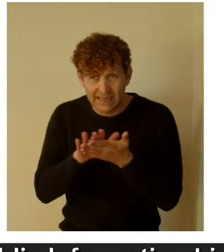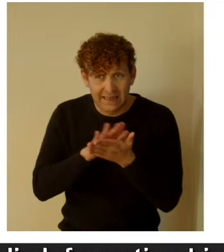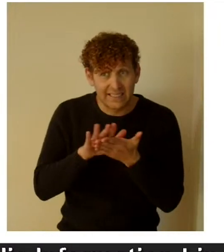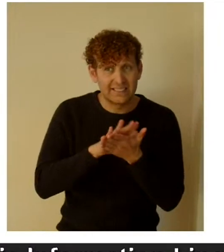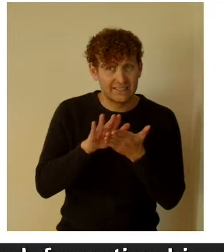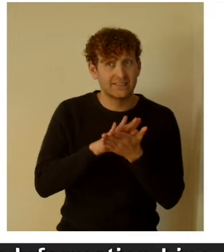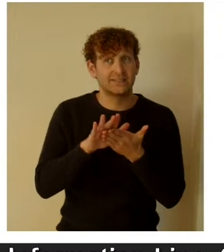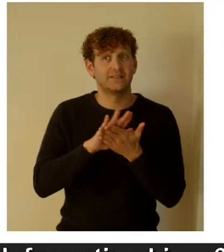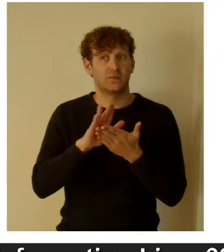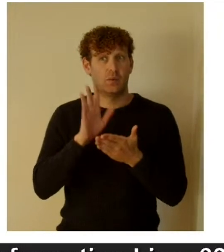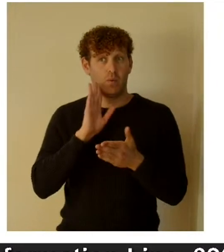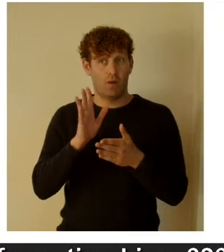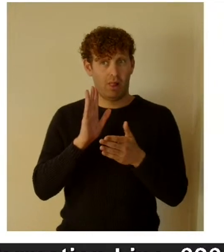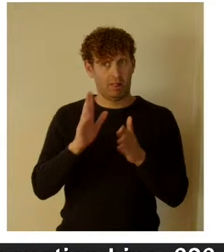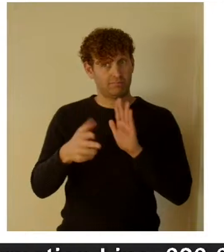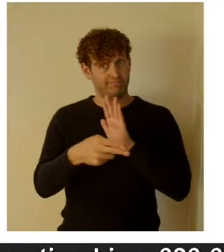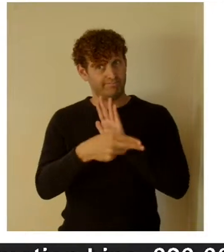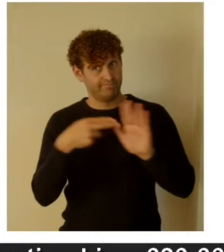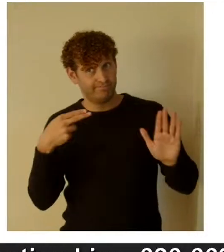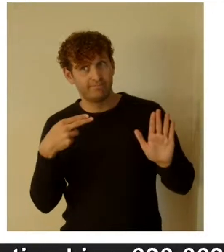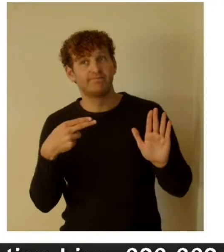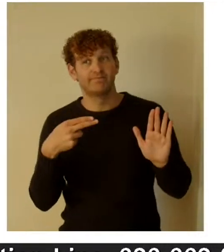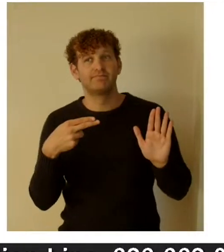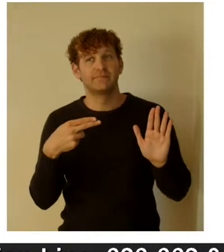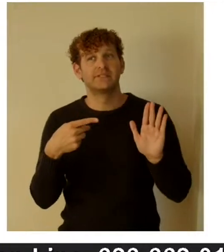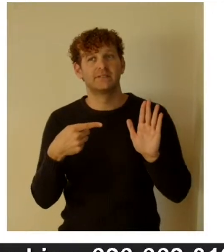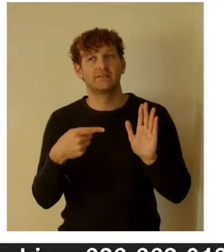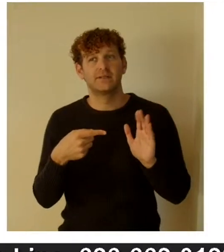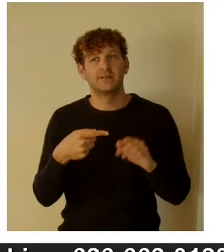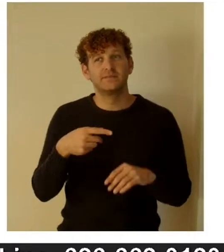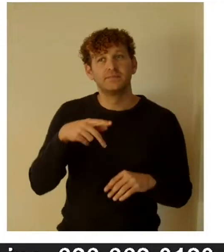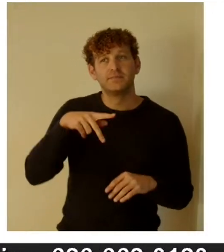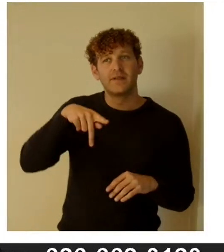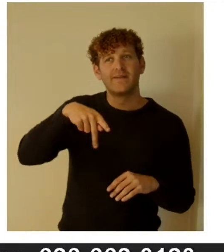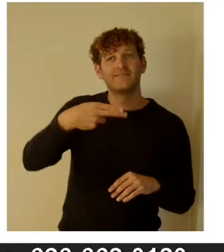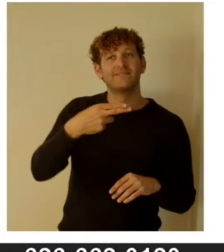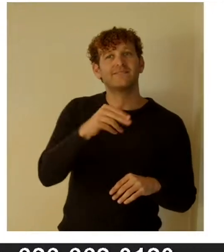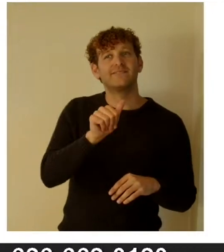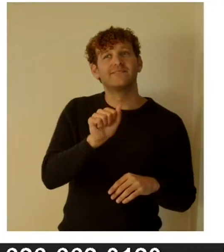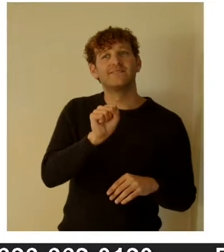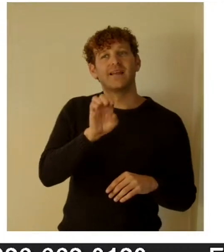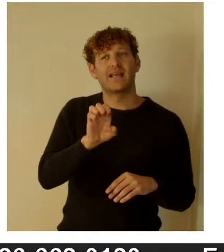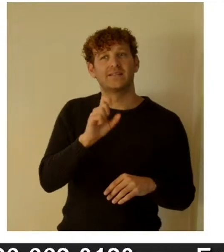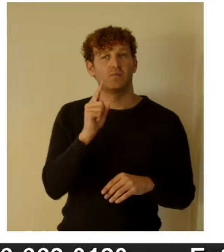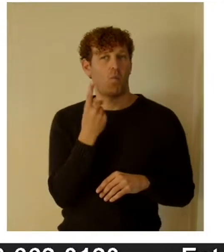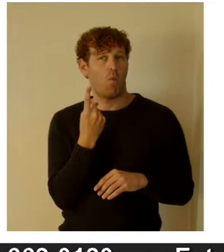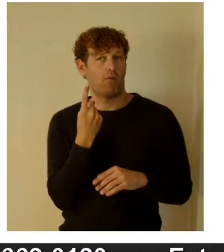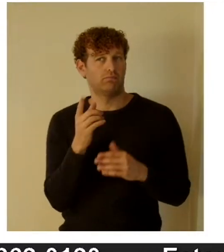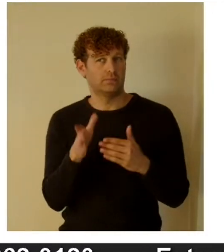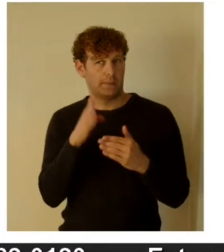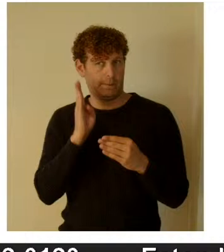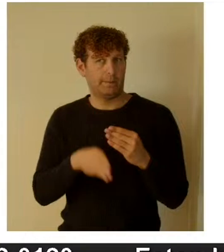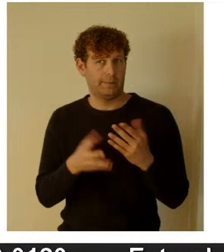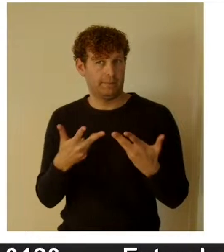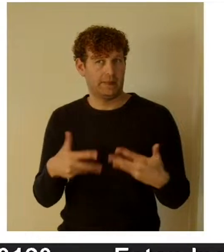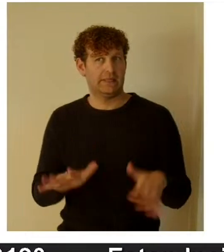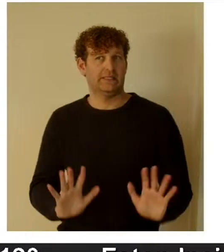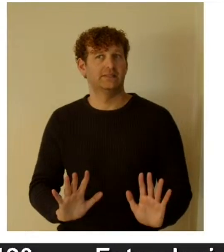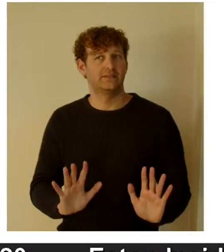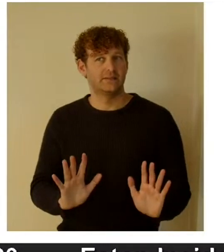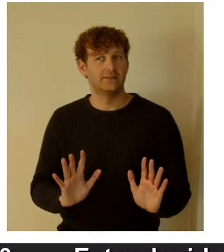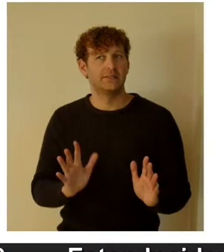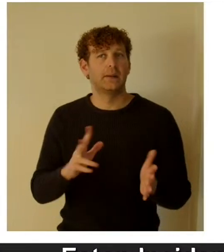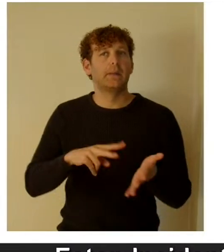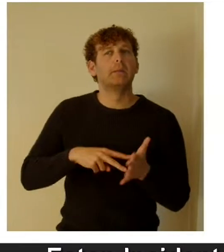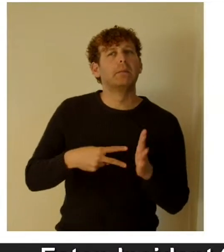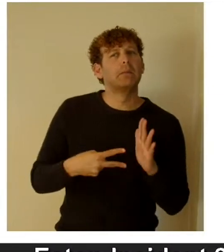sign that says phase 1 has been completed on this property. That's an indicator that you at some point now may be able to enter the property.